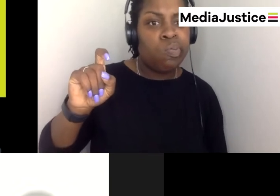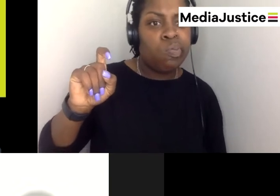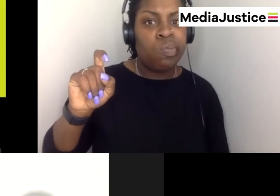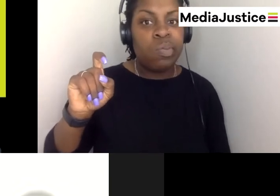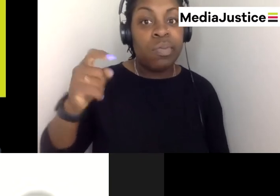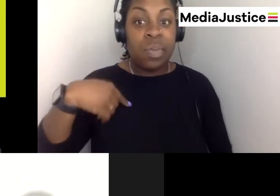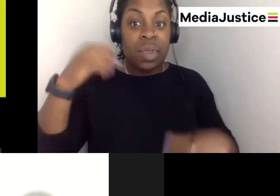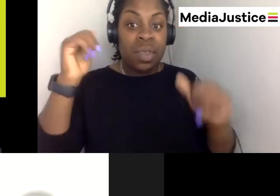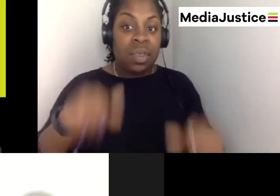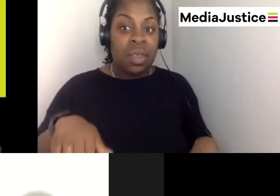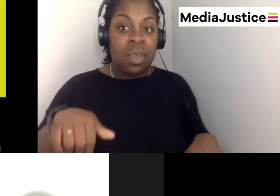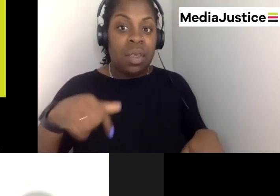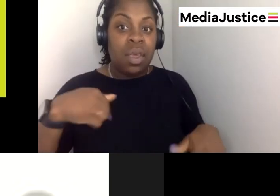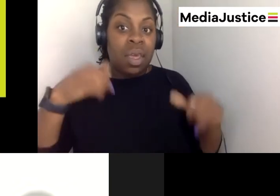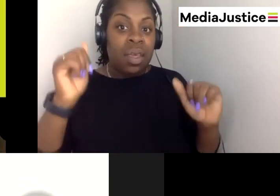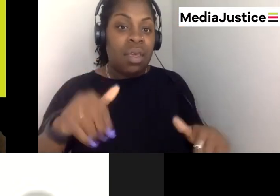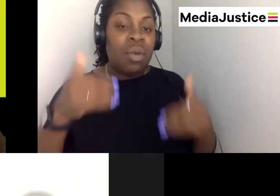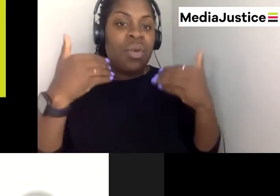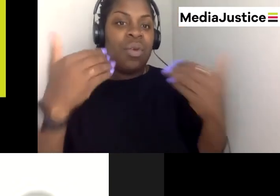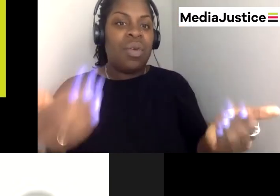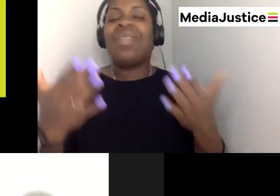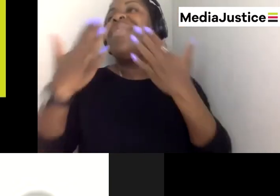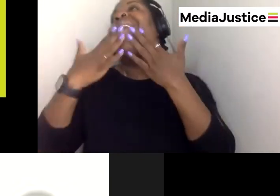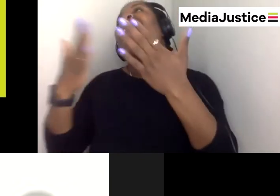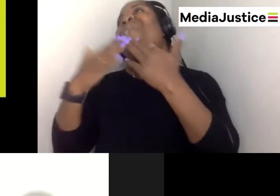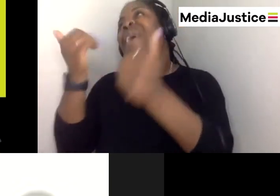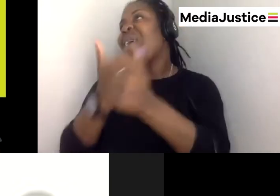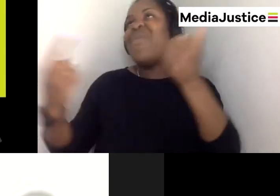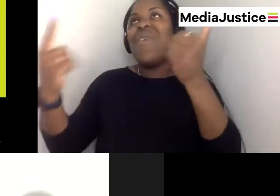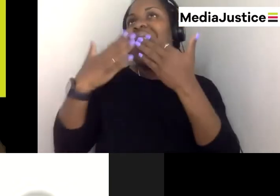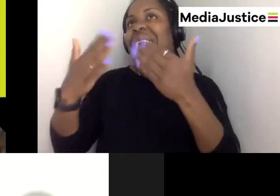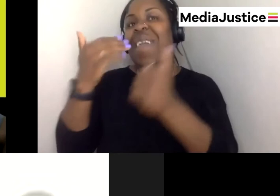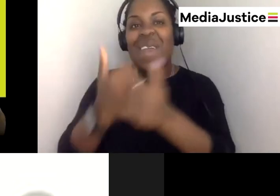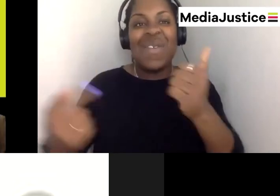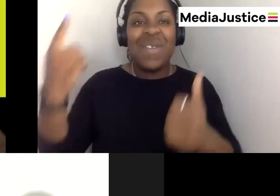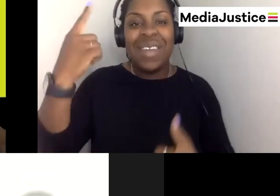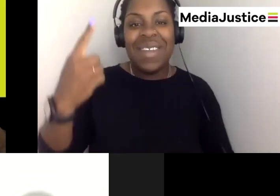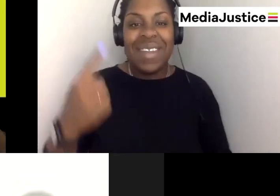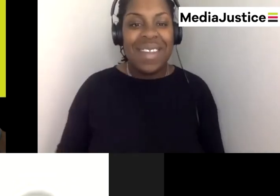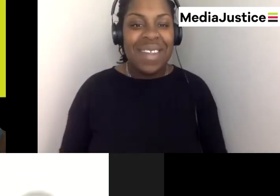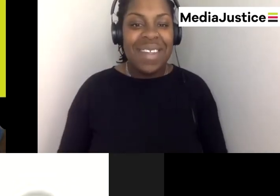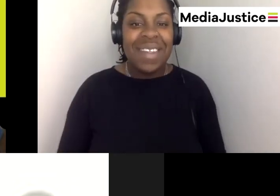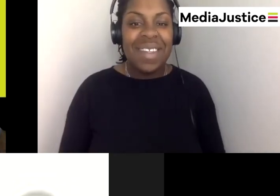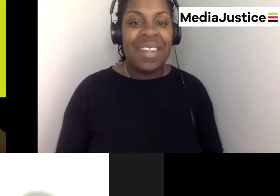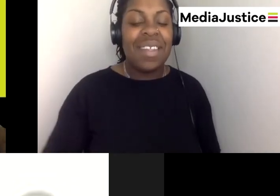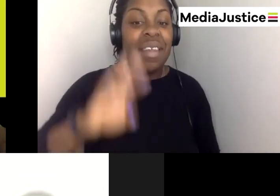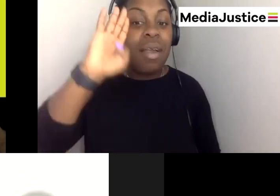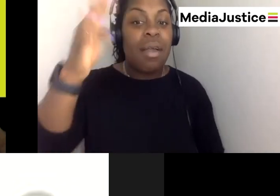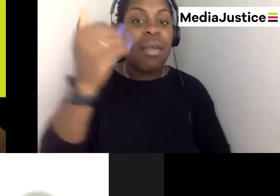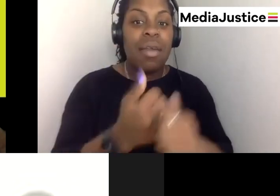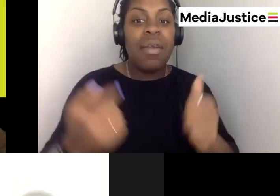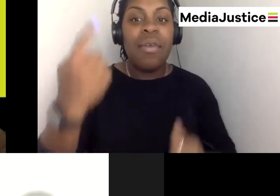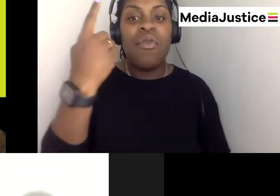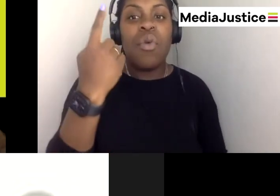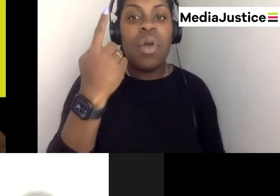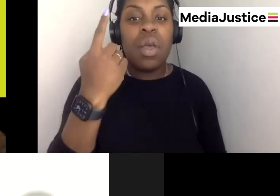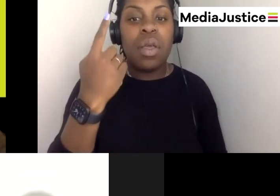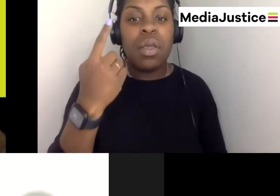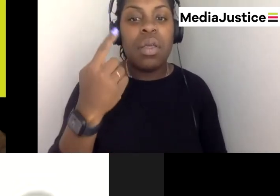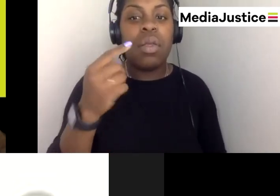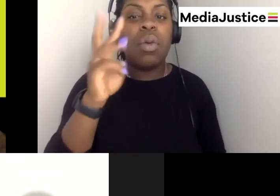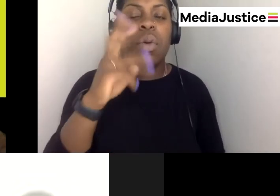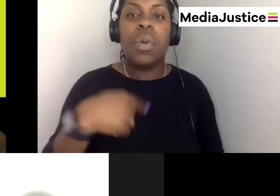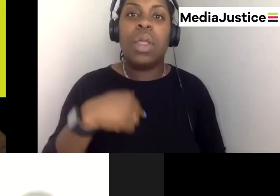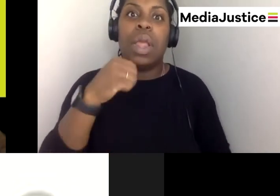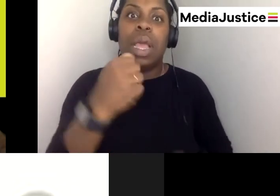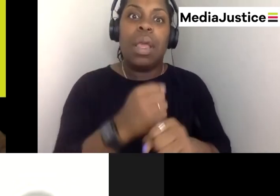I can. Hi, James. I can go. Thank you, Evelyn. Thank you. Okay. Hi, everybody. Well, we didn't get